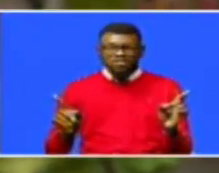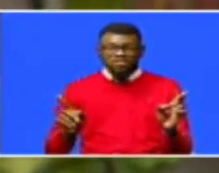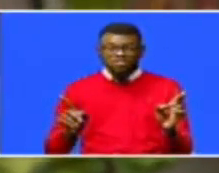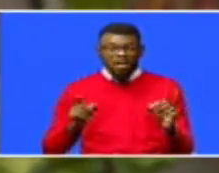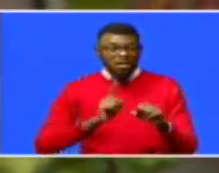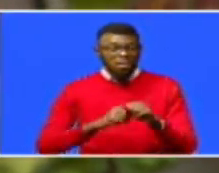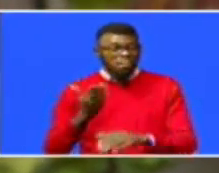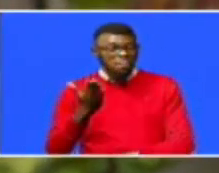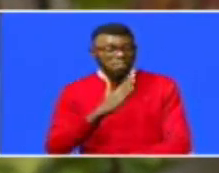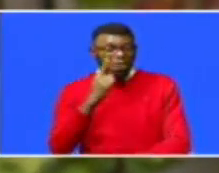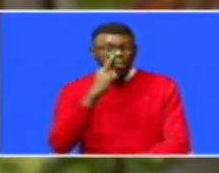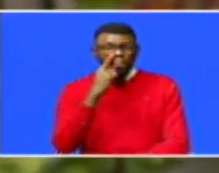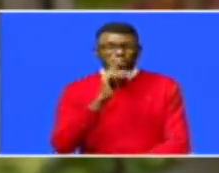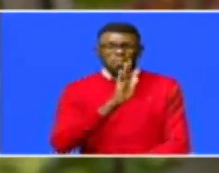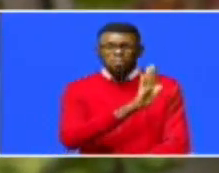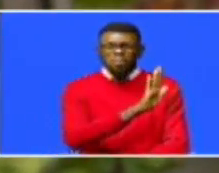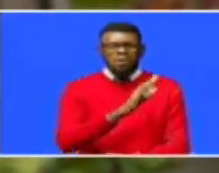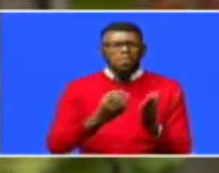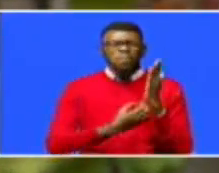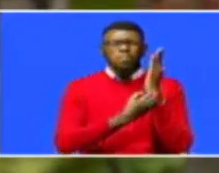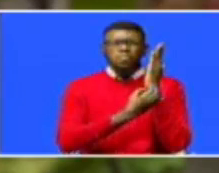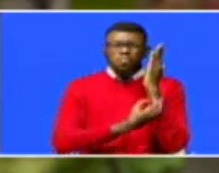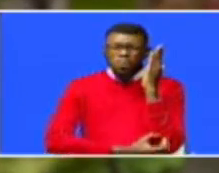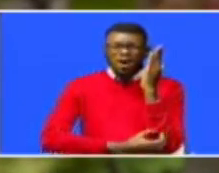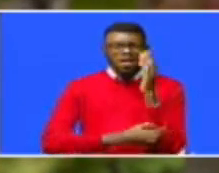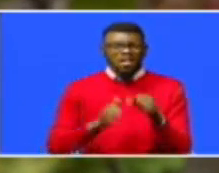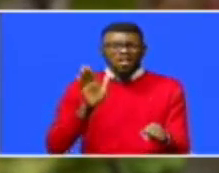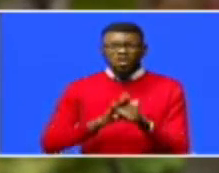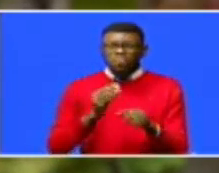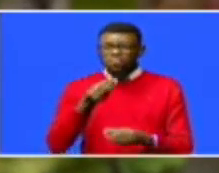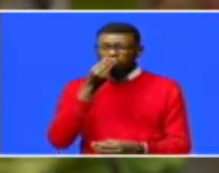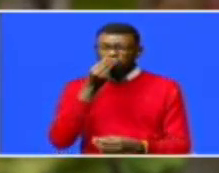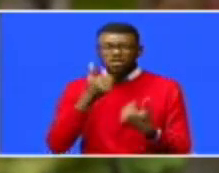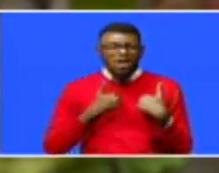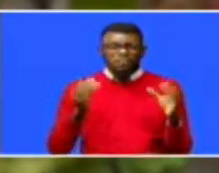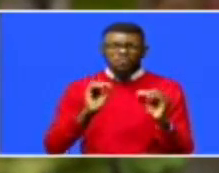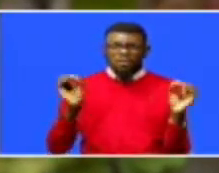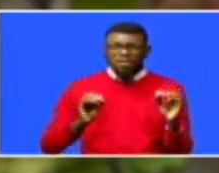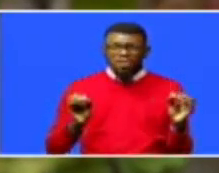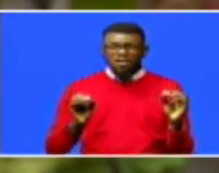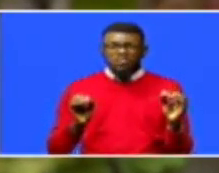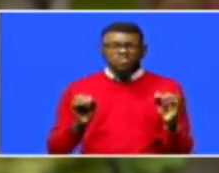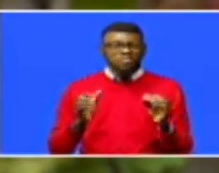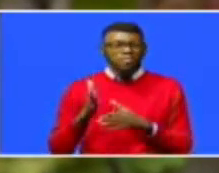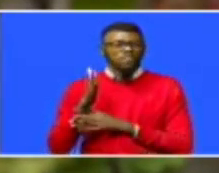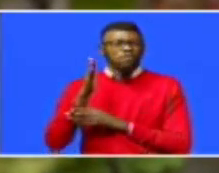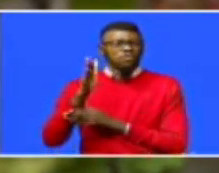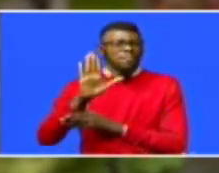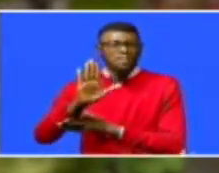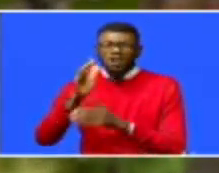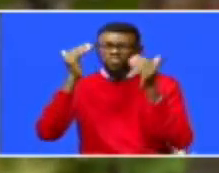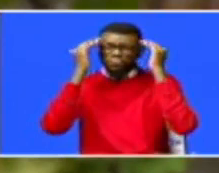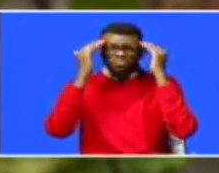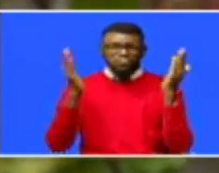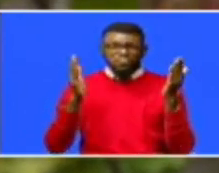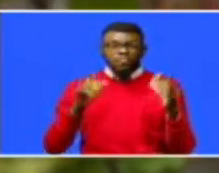back to is horrendous poverty. There's no schooling for these girls. They don't have a future. They